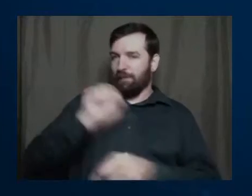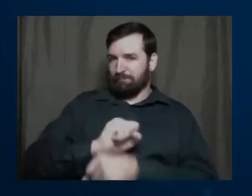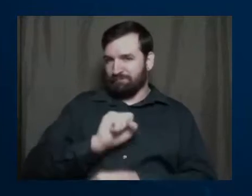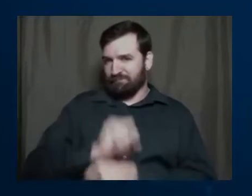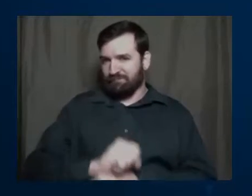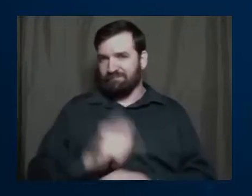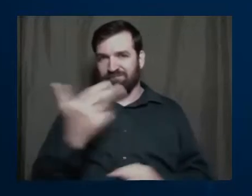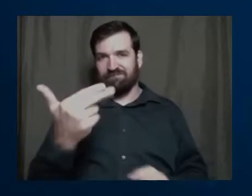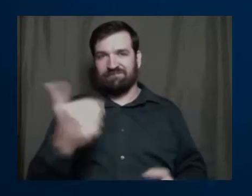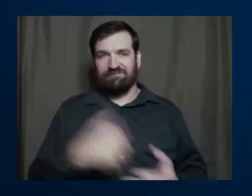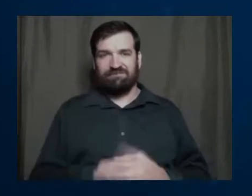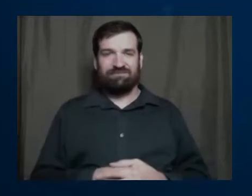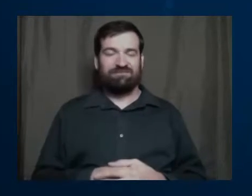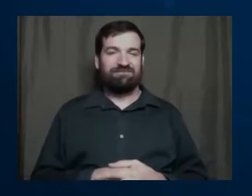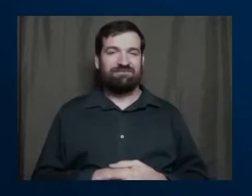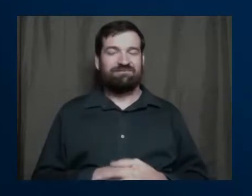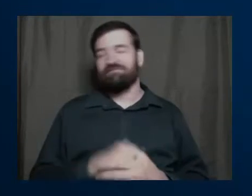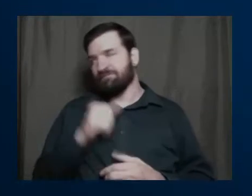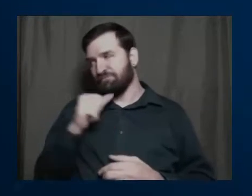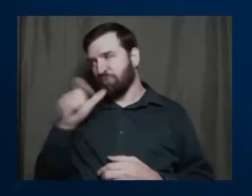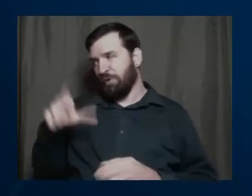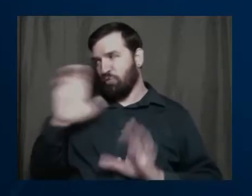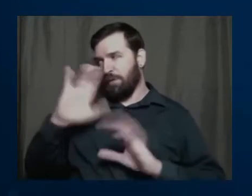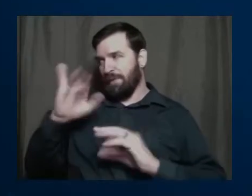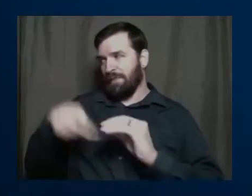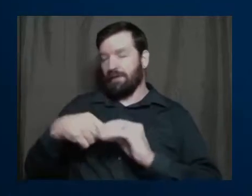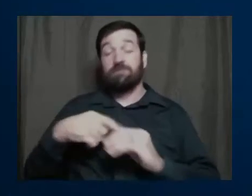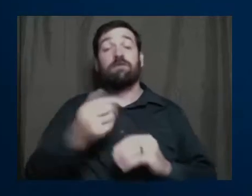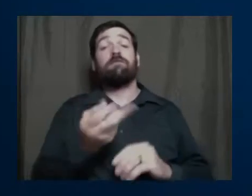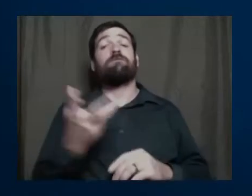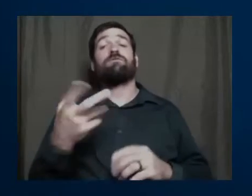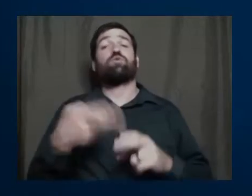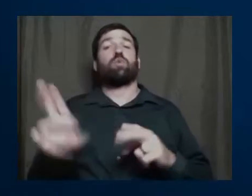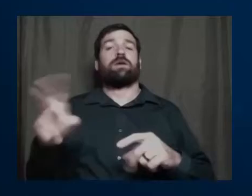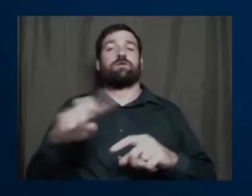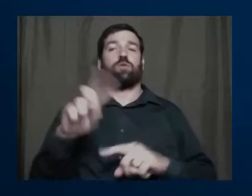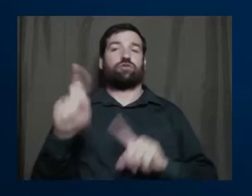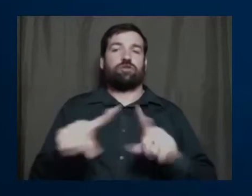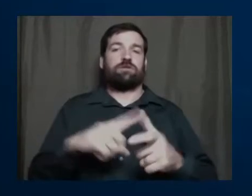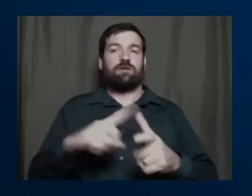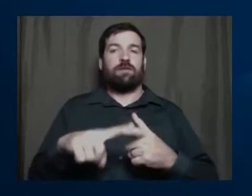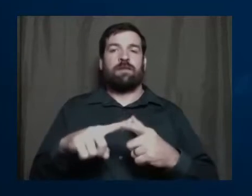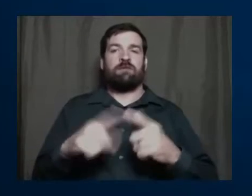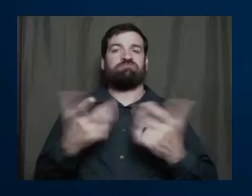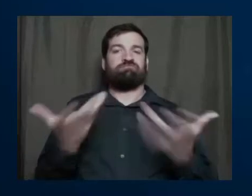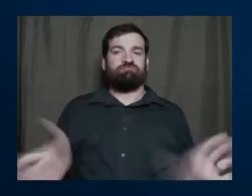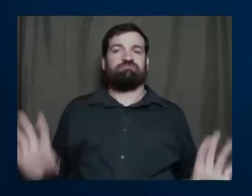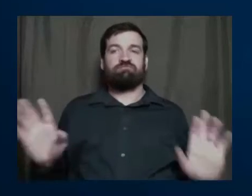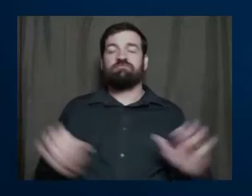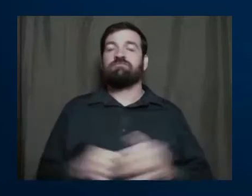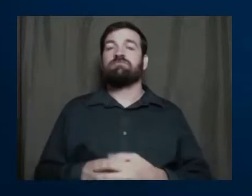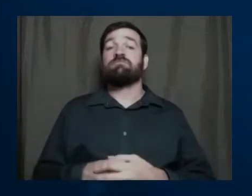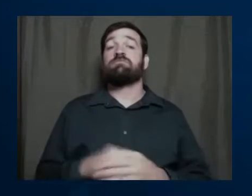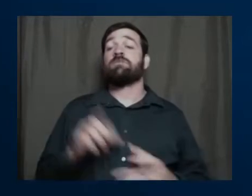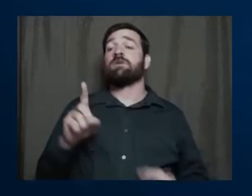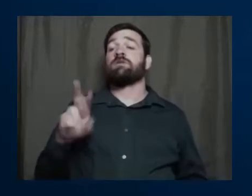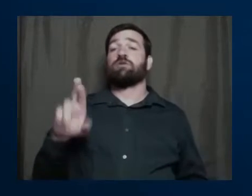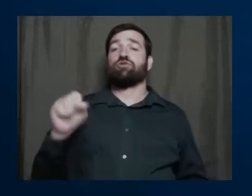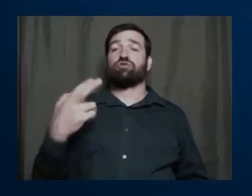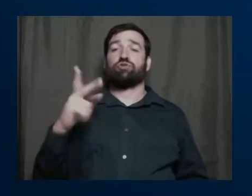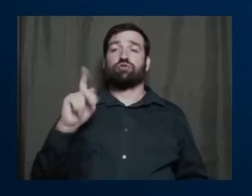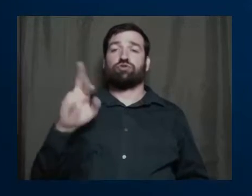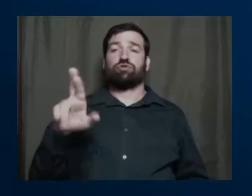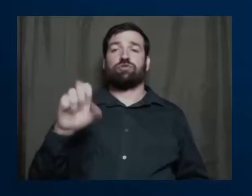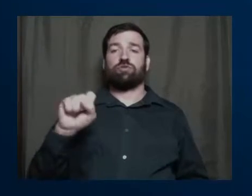you have to worry about your job, Rob. Okay, just a couple more quick questions before we let our docs go. Dr. Schuster, Suzanne has some